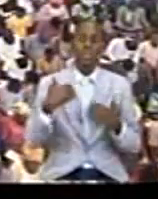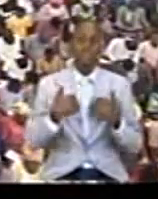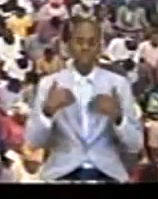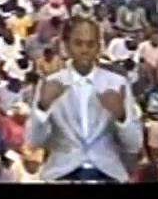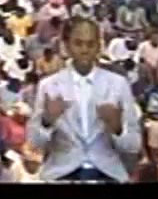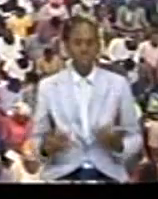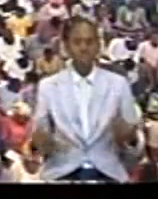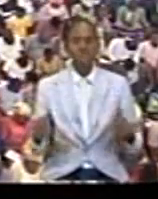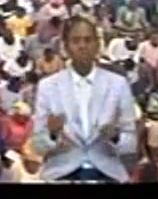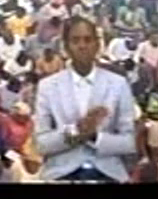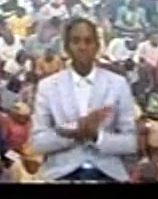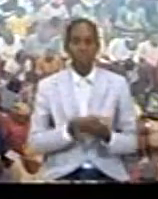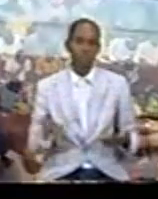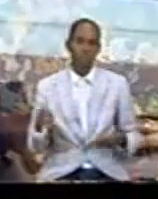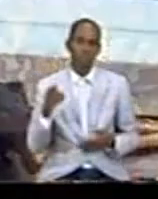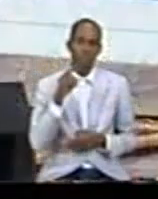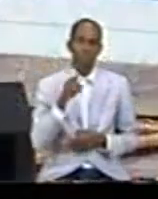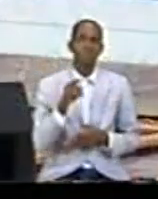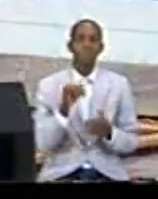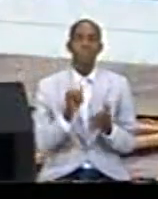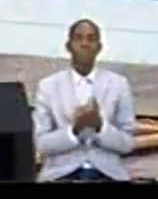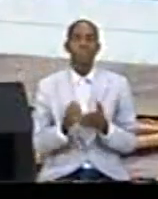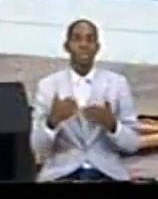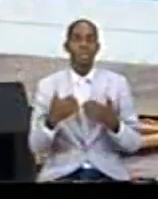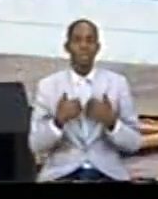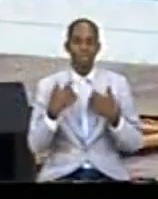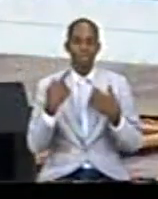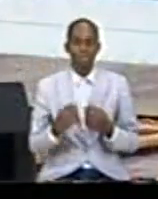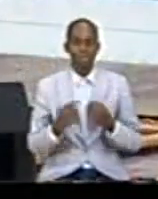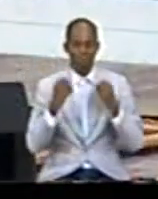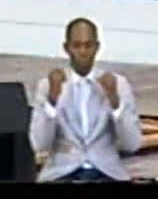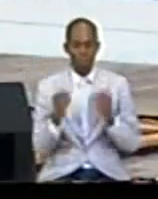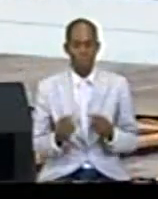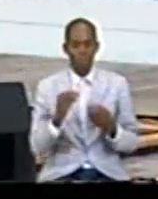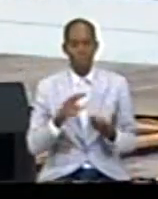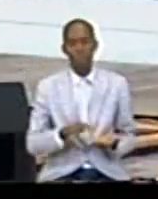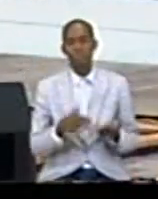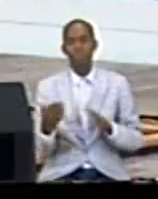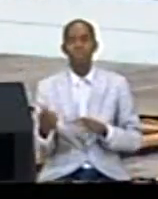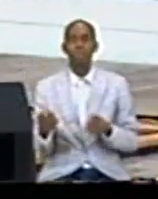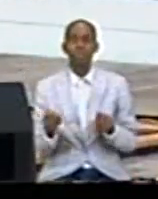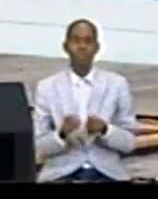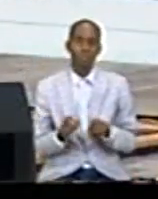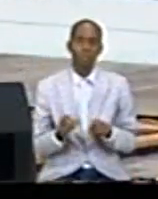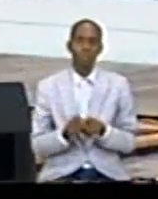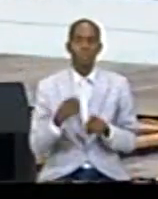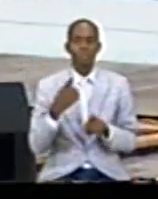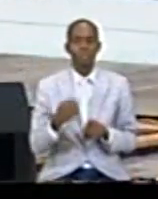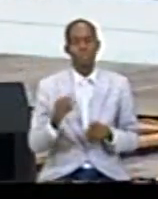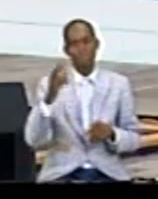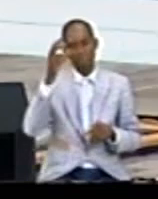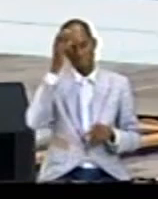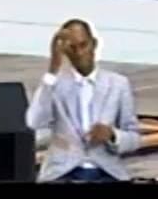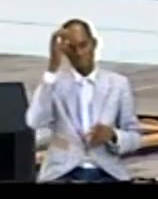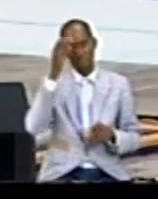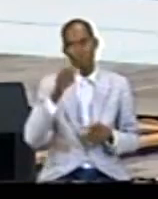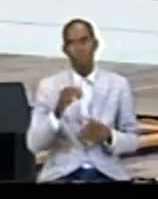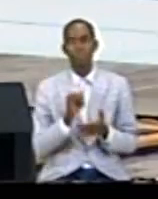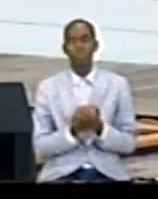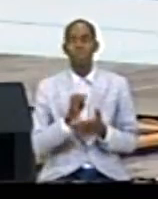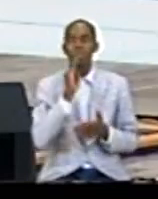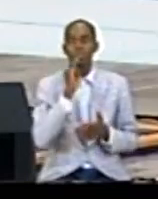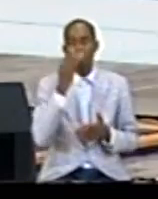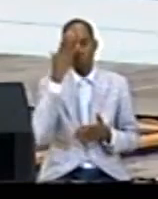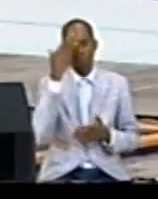destroyed him that has the power of death, even the devil. That's why I